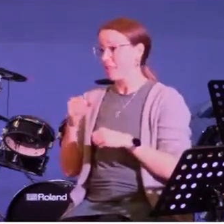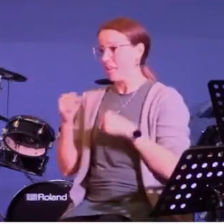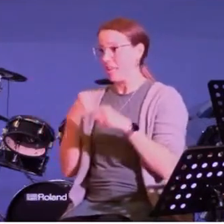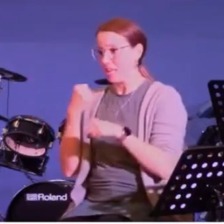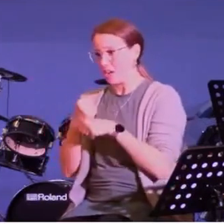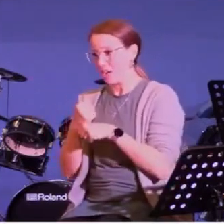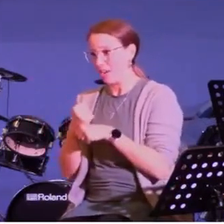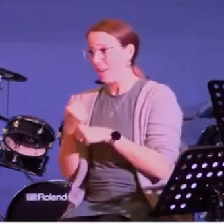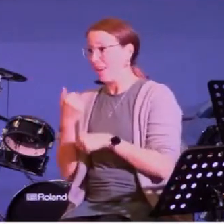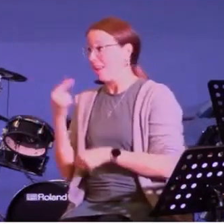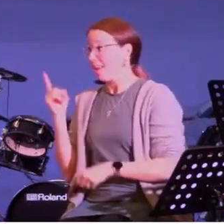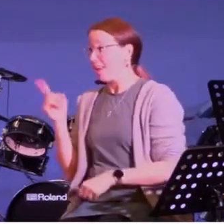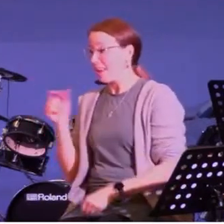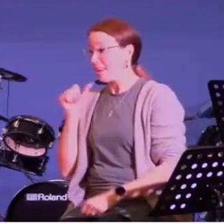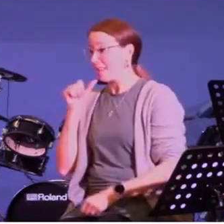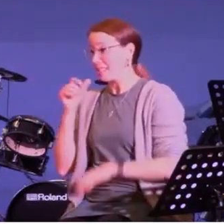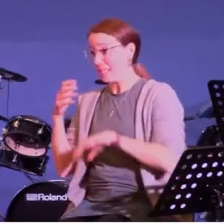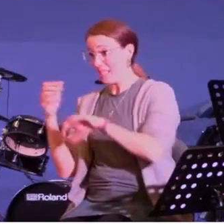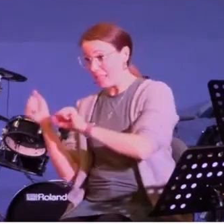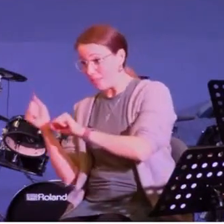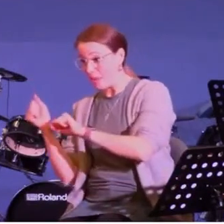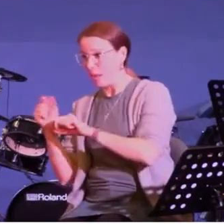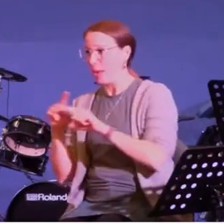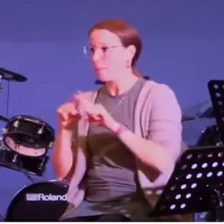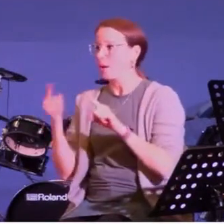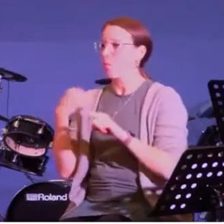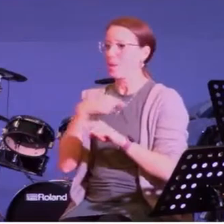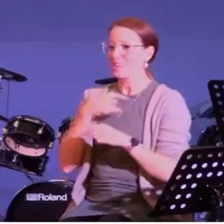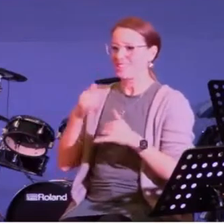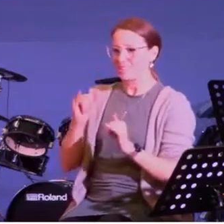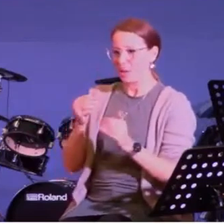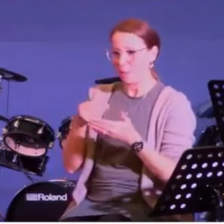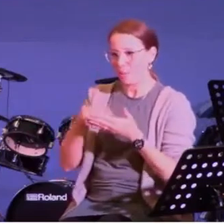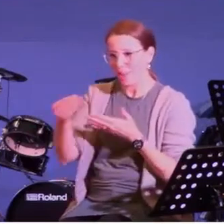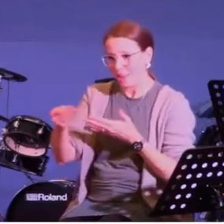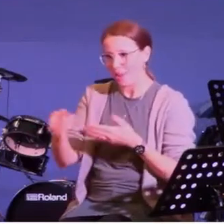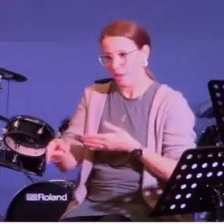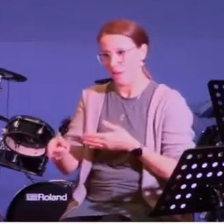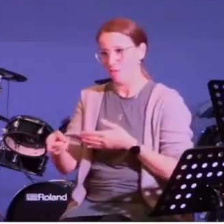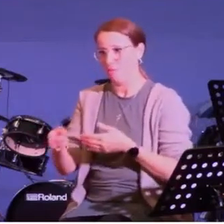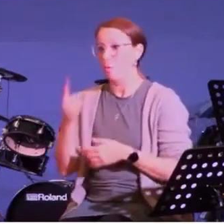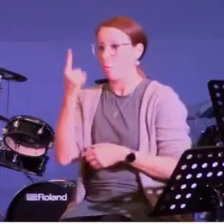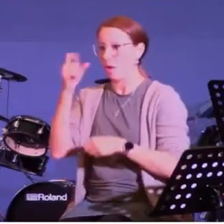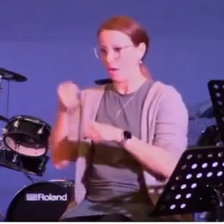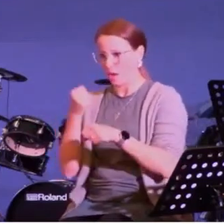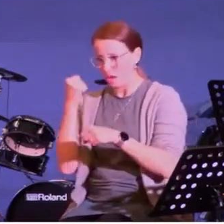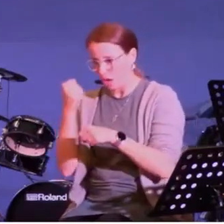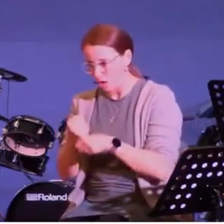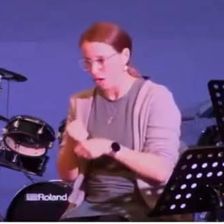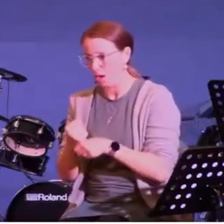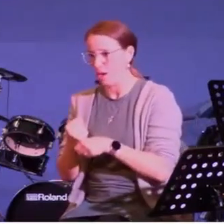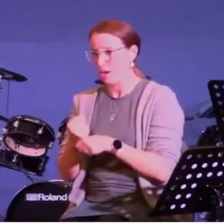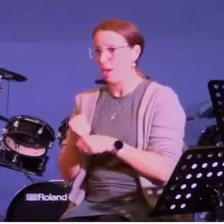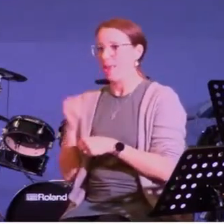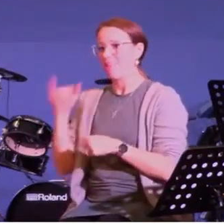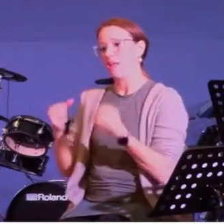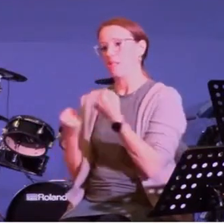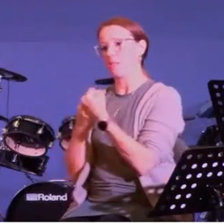not here so that we can send him well. Which means we don't just have here's the money for a new position.